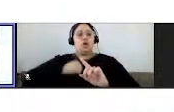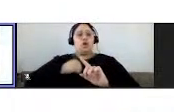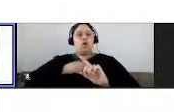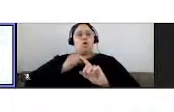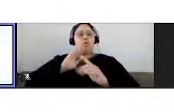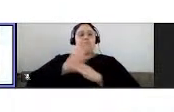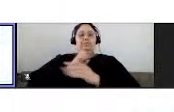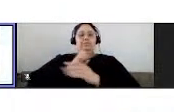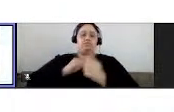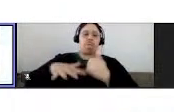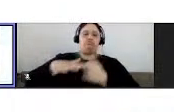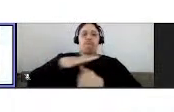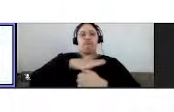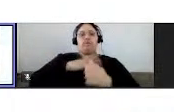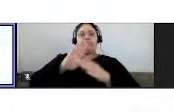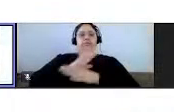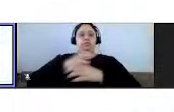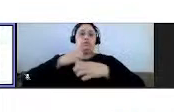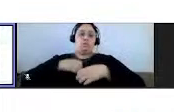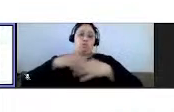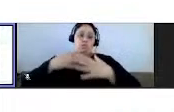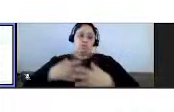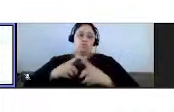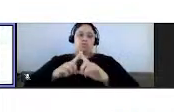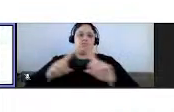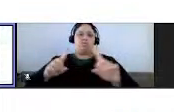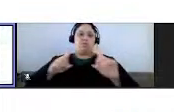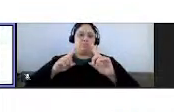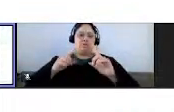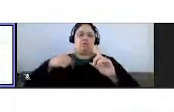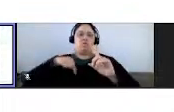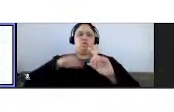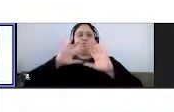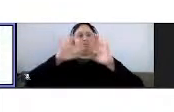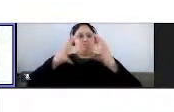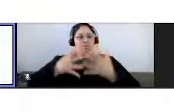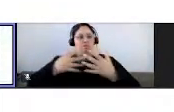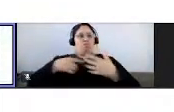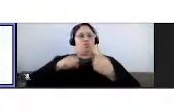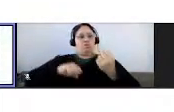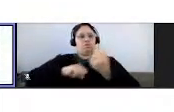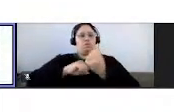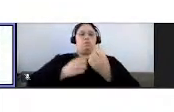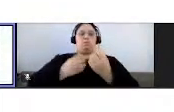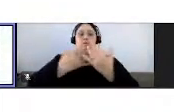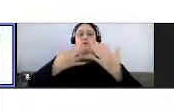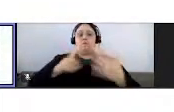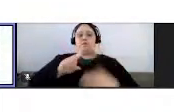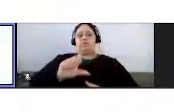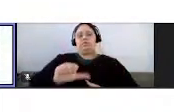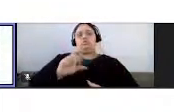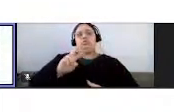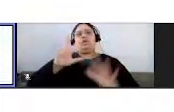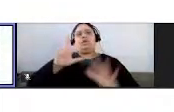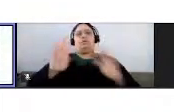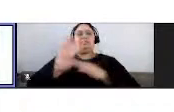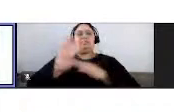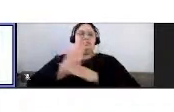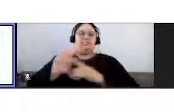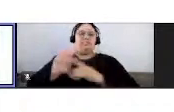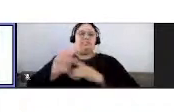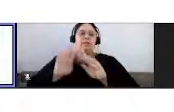enterprises and entrepreneurs, the department as a whole managed to support 628 businesses